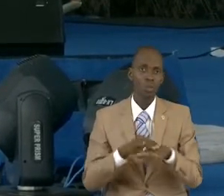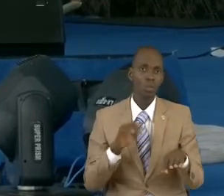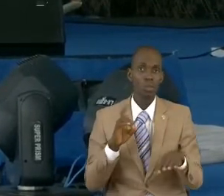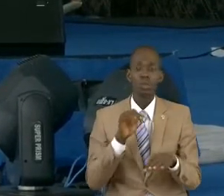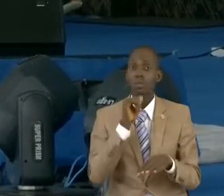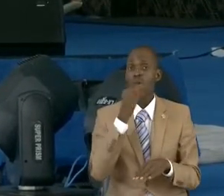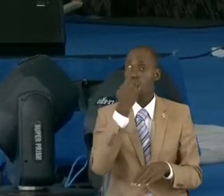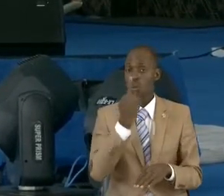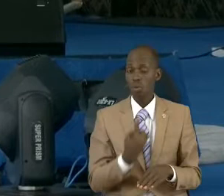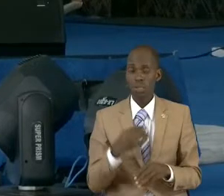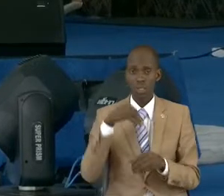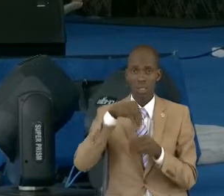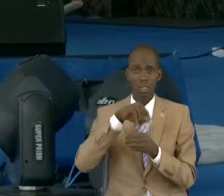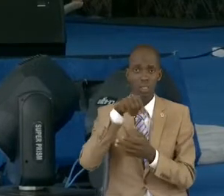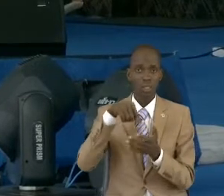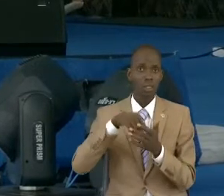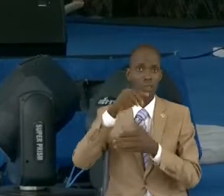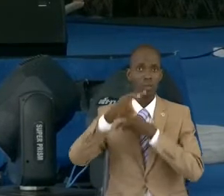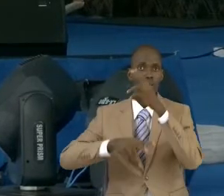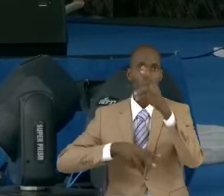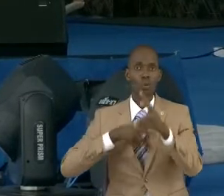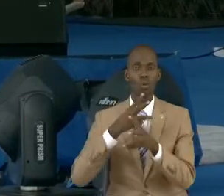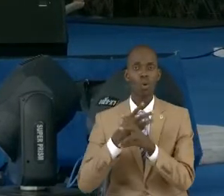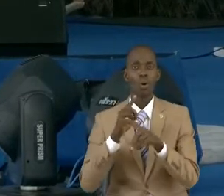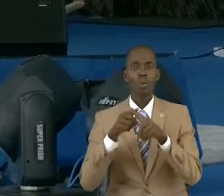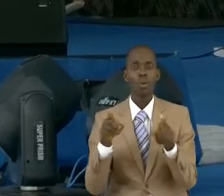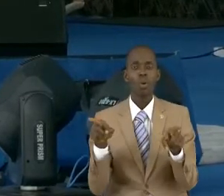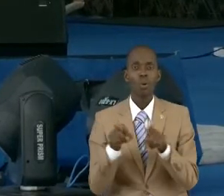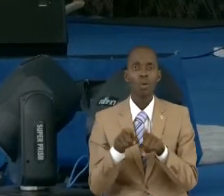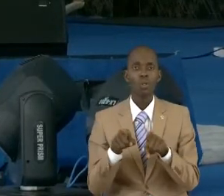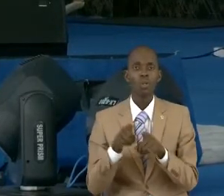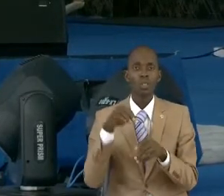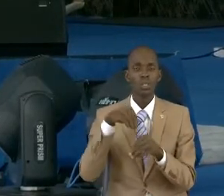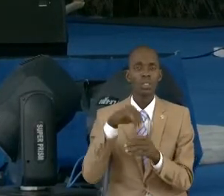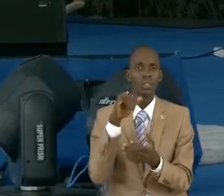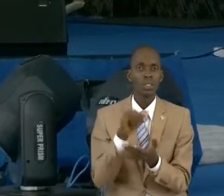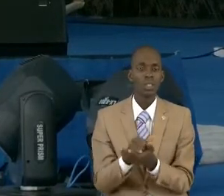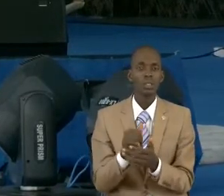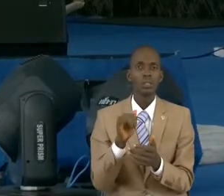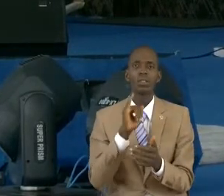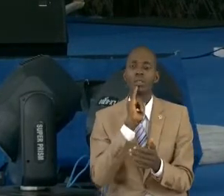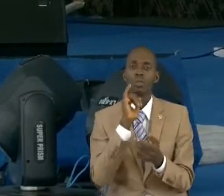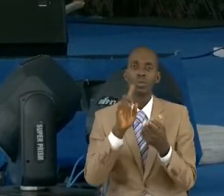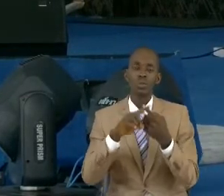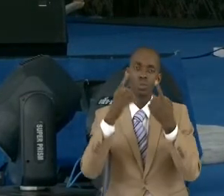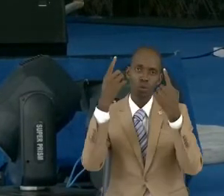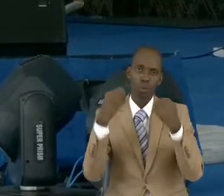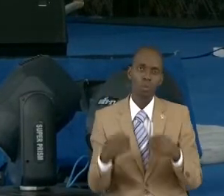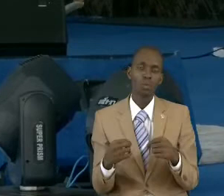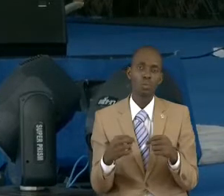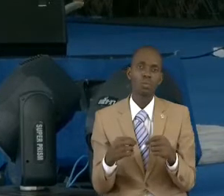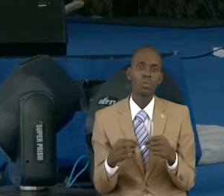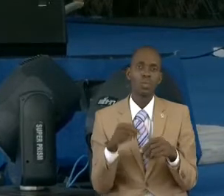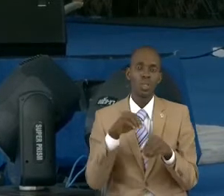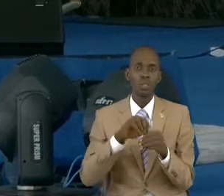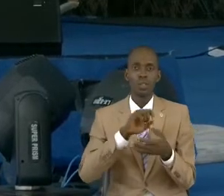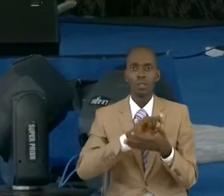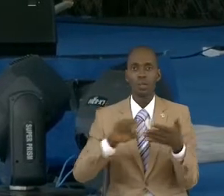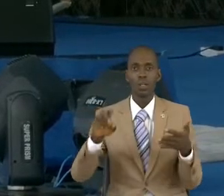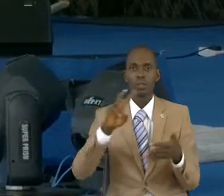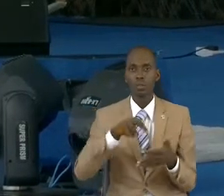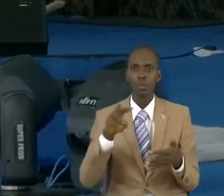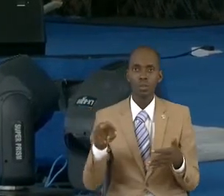world but also in that which is to come. Verse 22, and has put